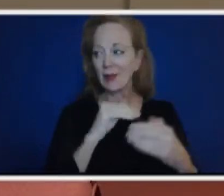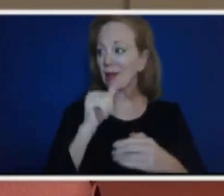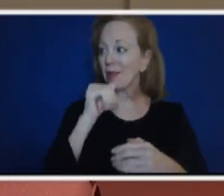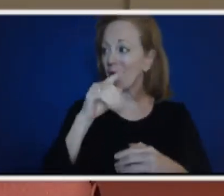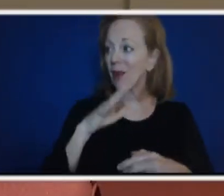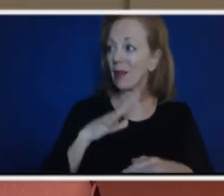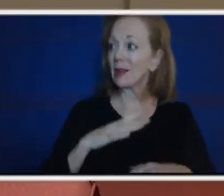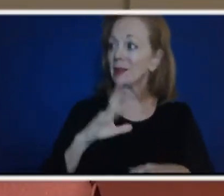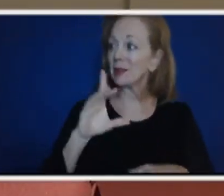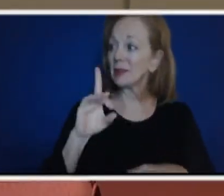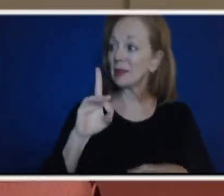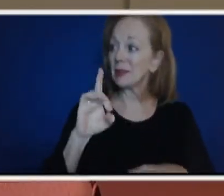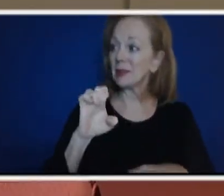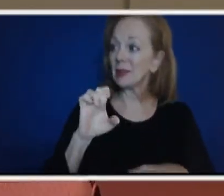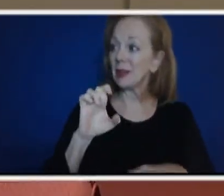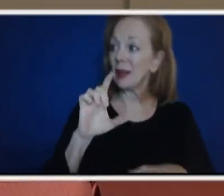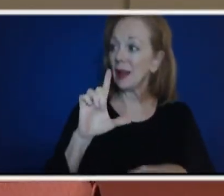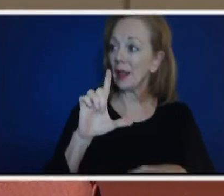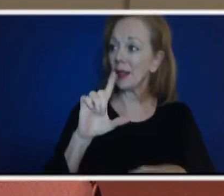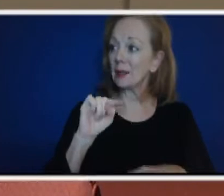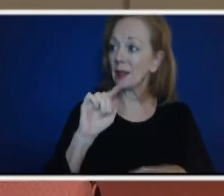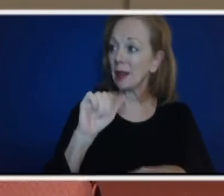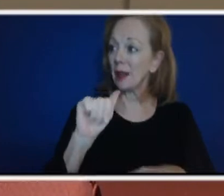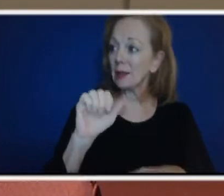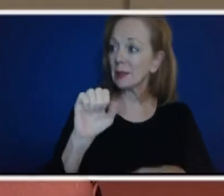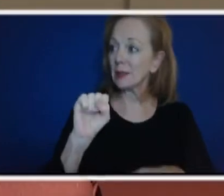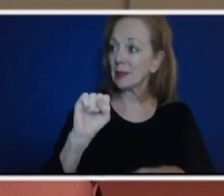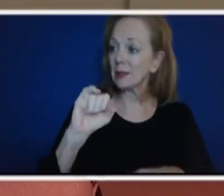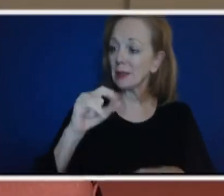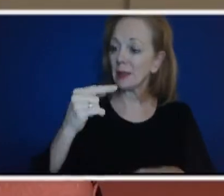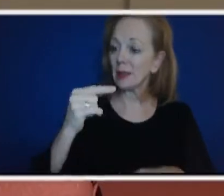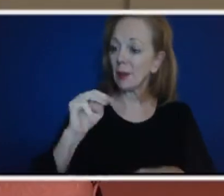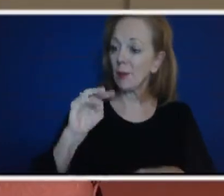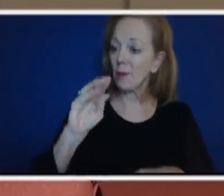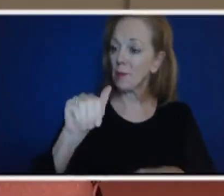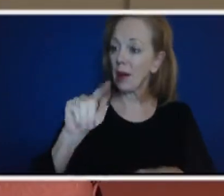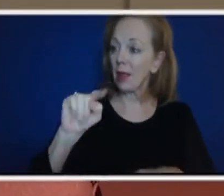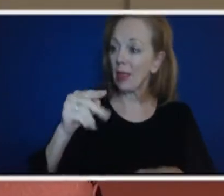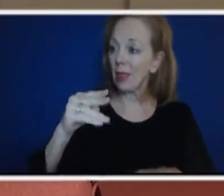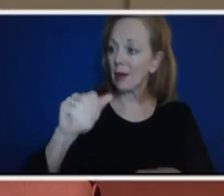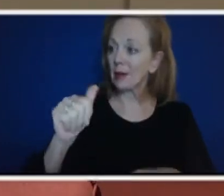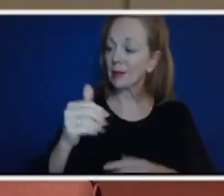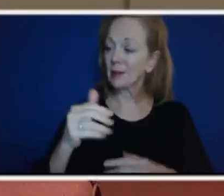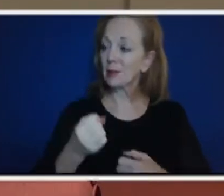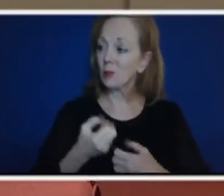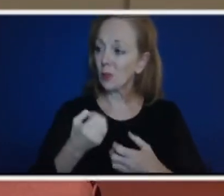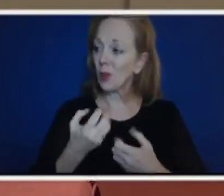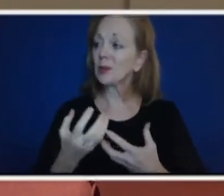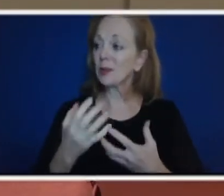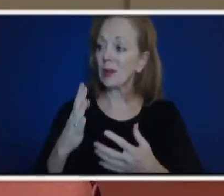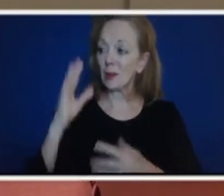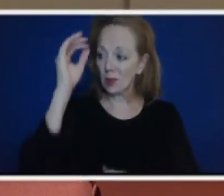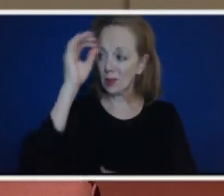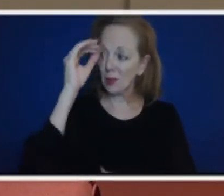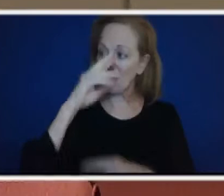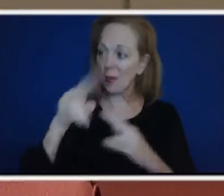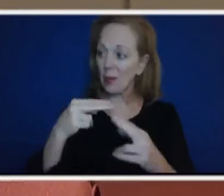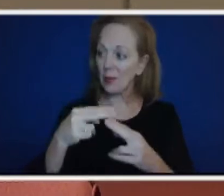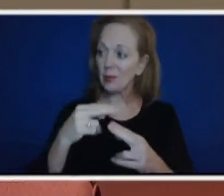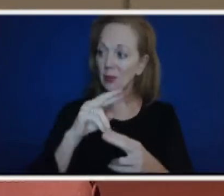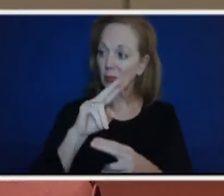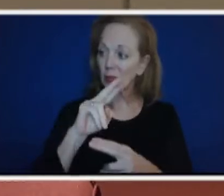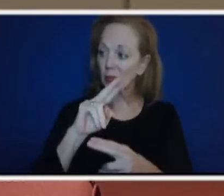being here tonight and voicing their opinions about this particular rezoning. Mr.